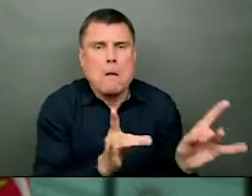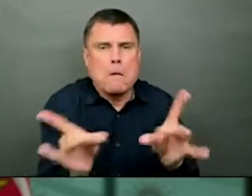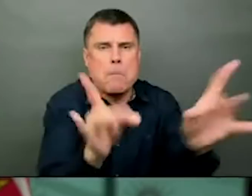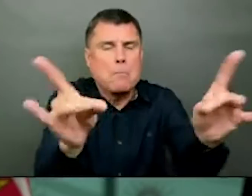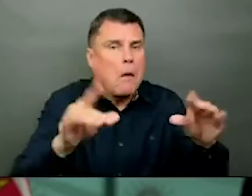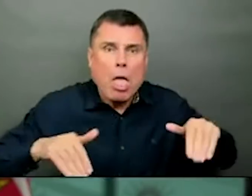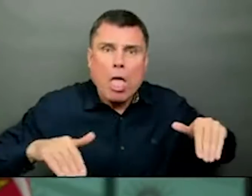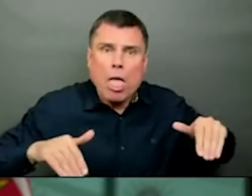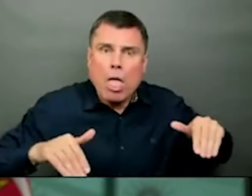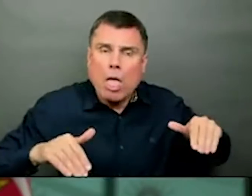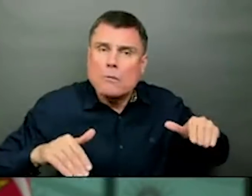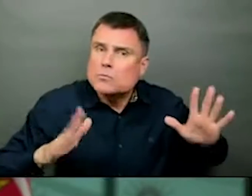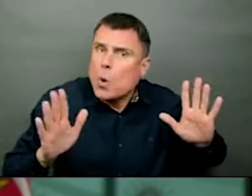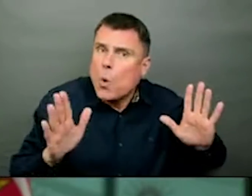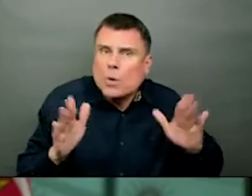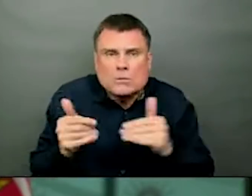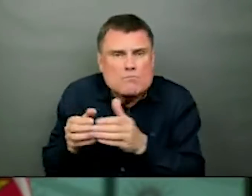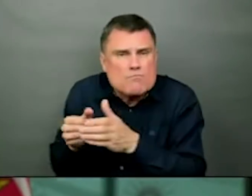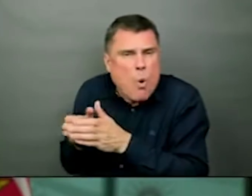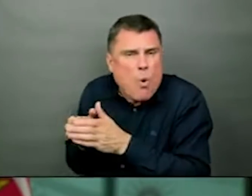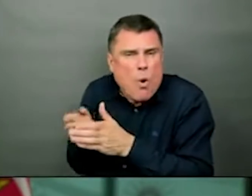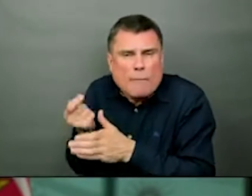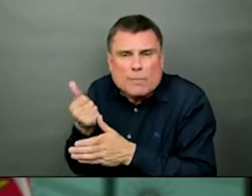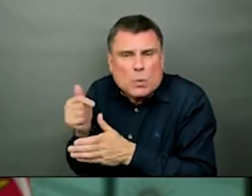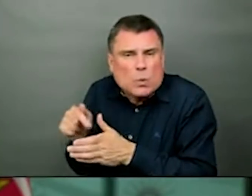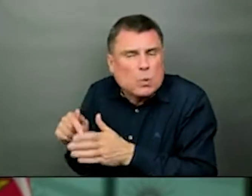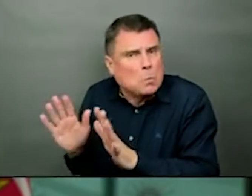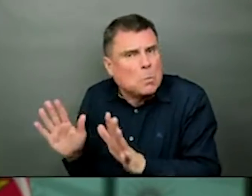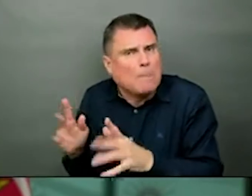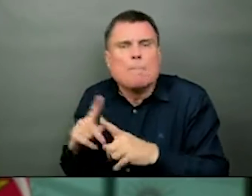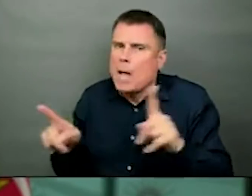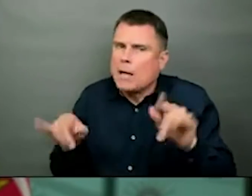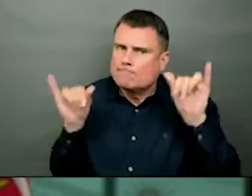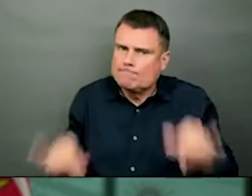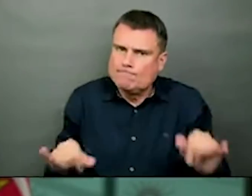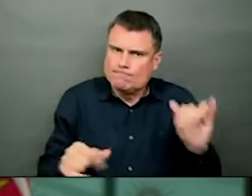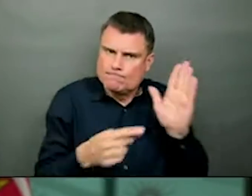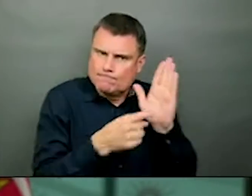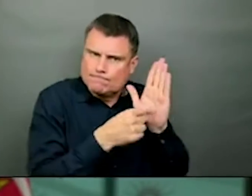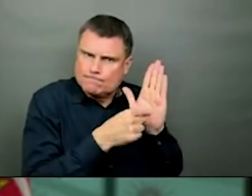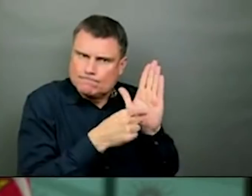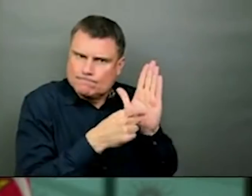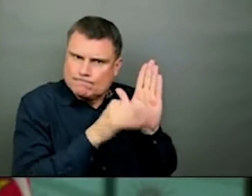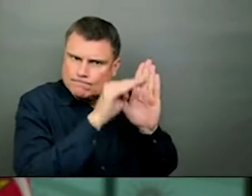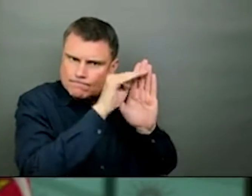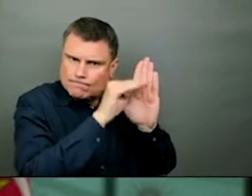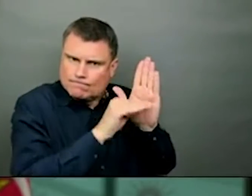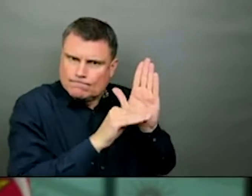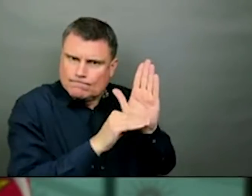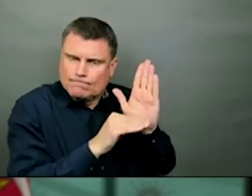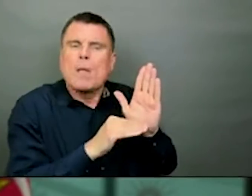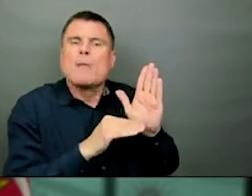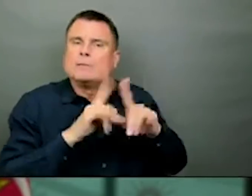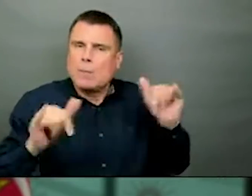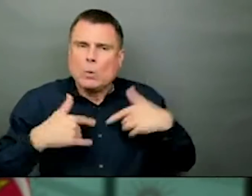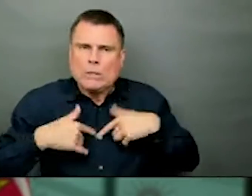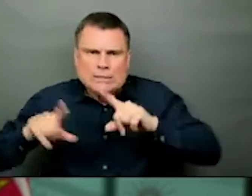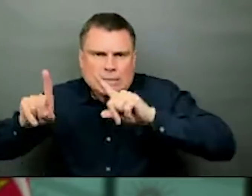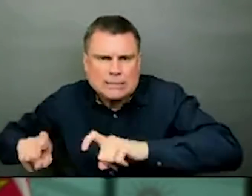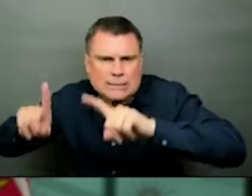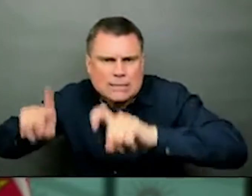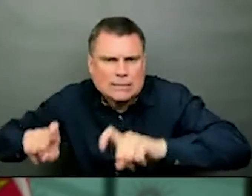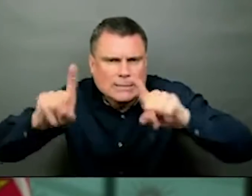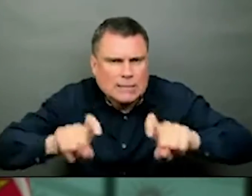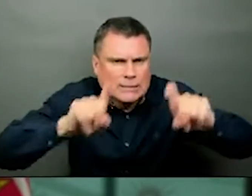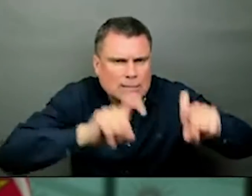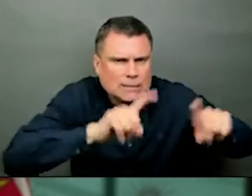also able, as I mentioned before, through testing, monitor the spread and respond as needed. So your question is how